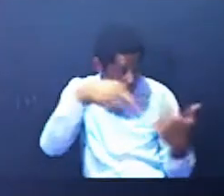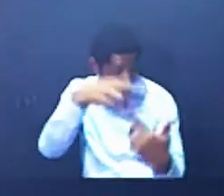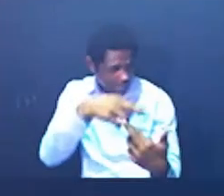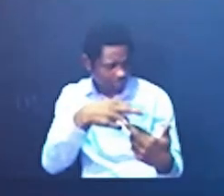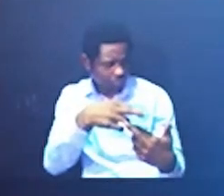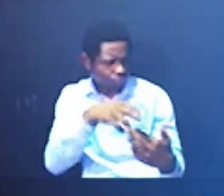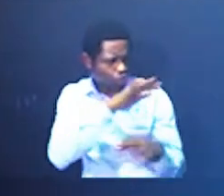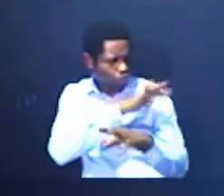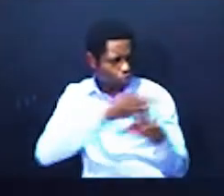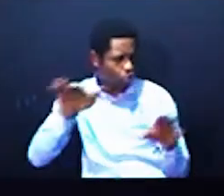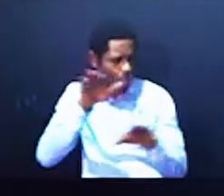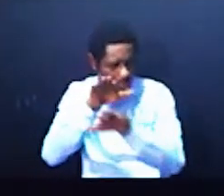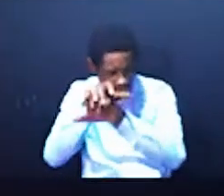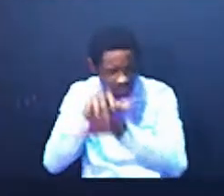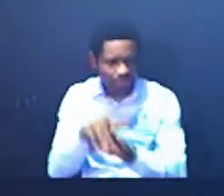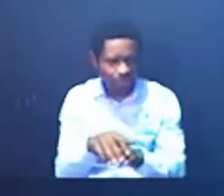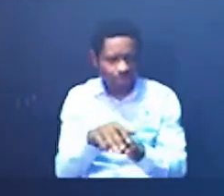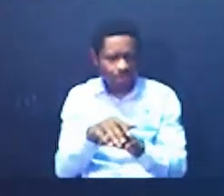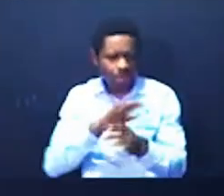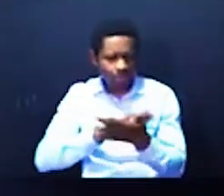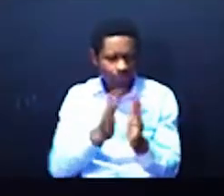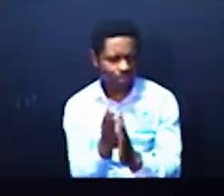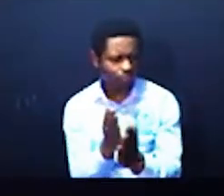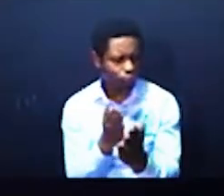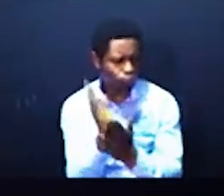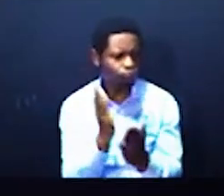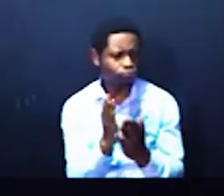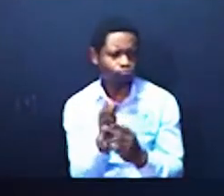be sham. Be a